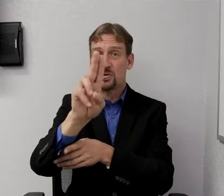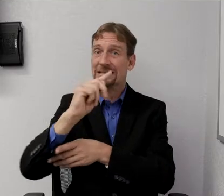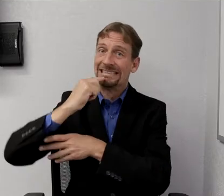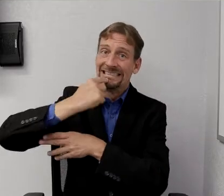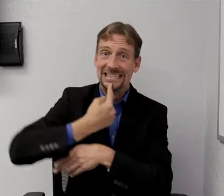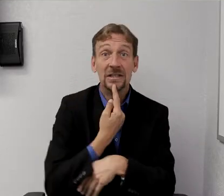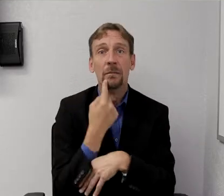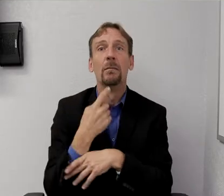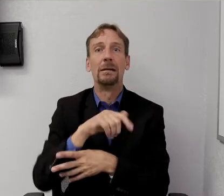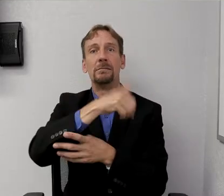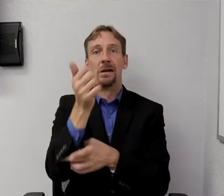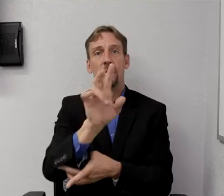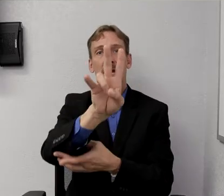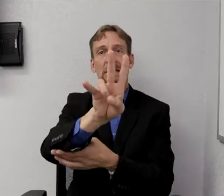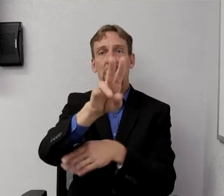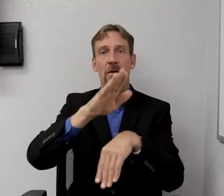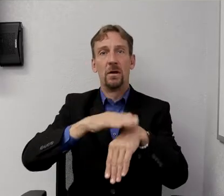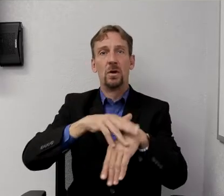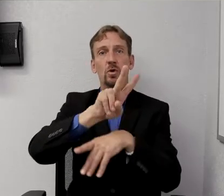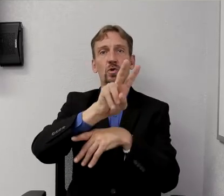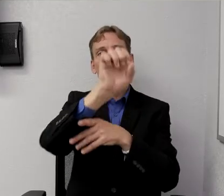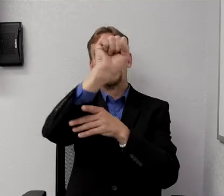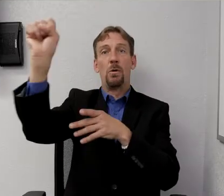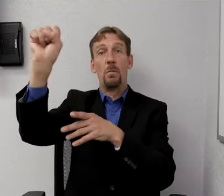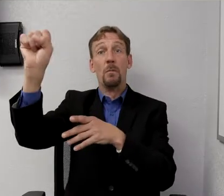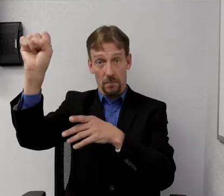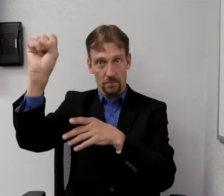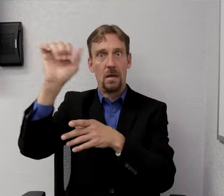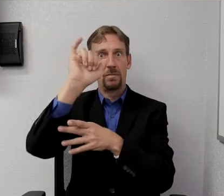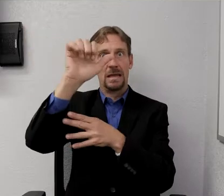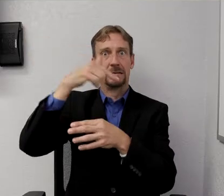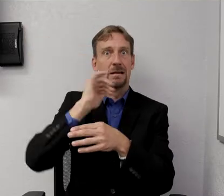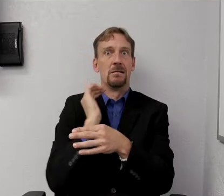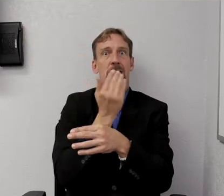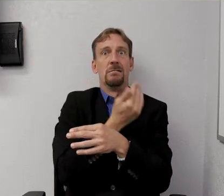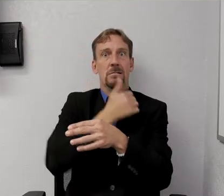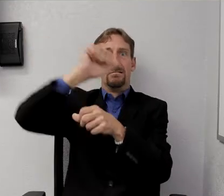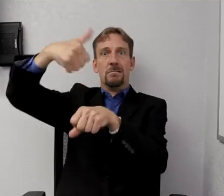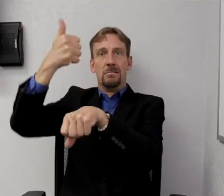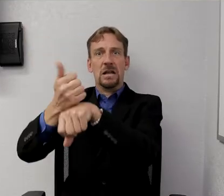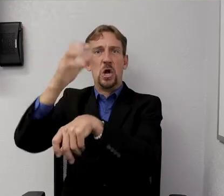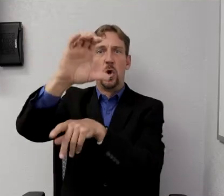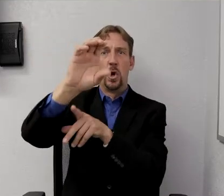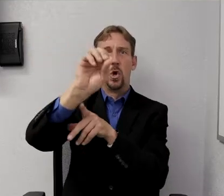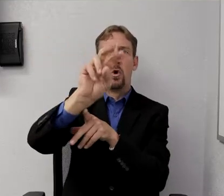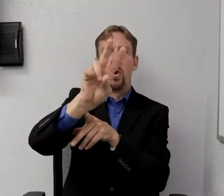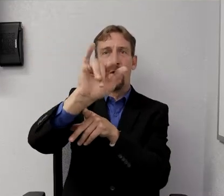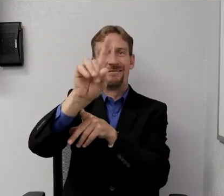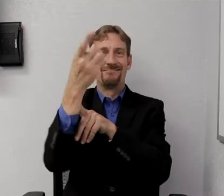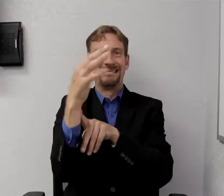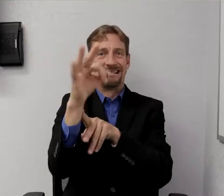other 7 are on 2 South, which is our designated COVID unit, or where we